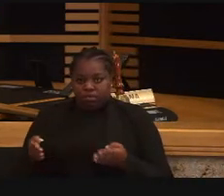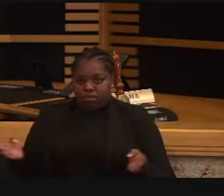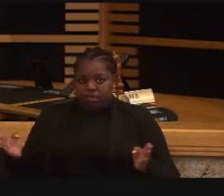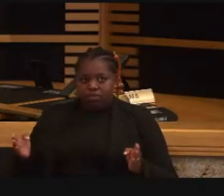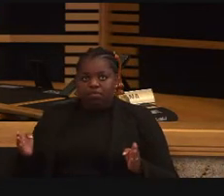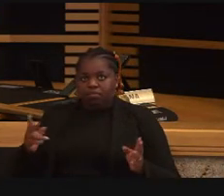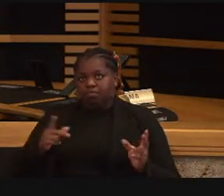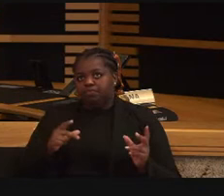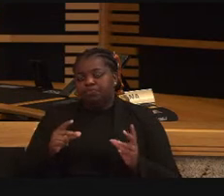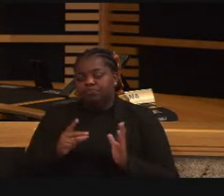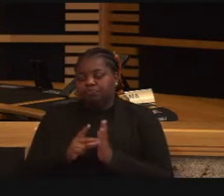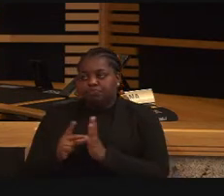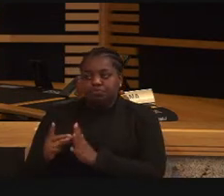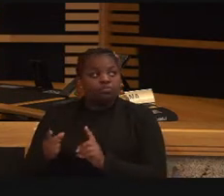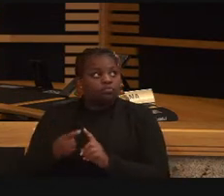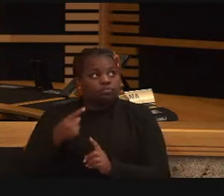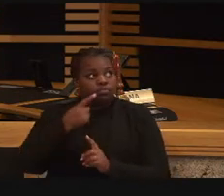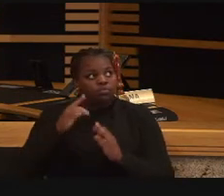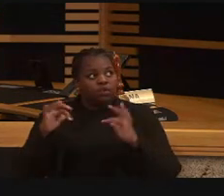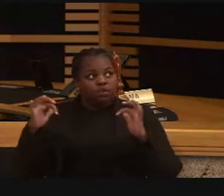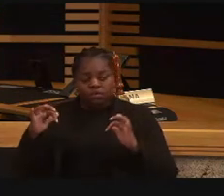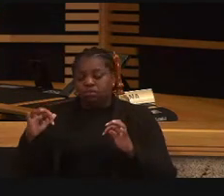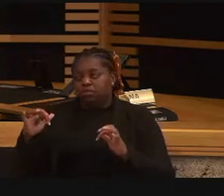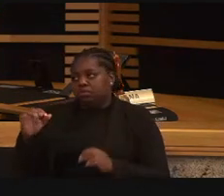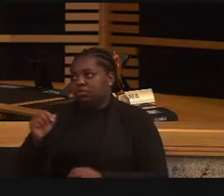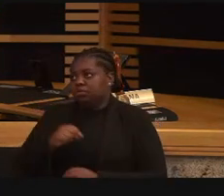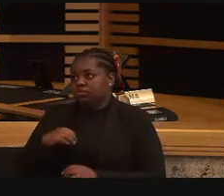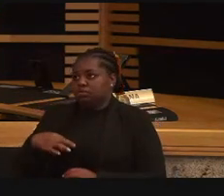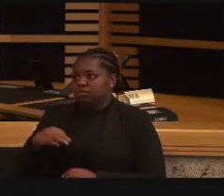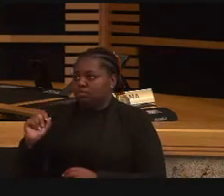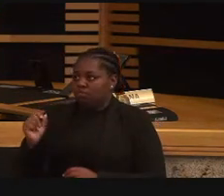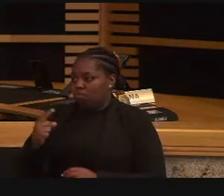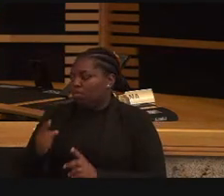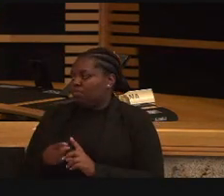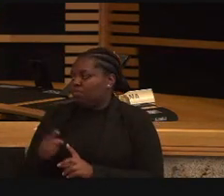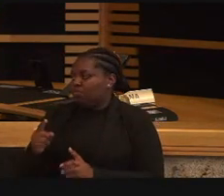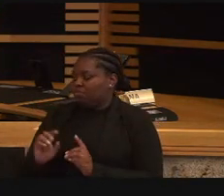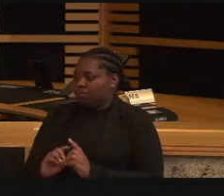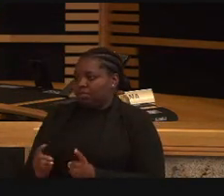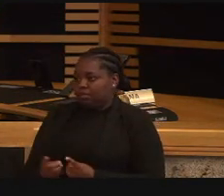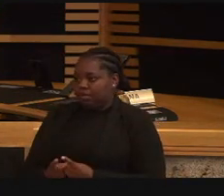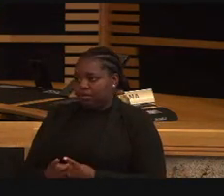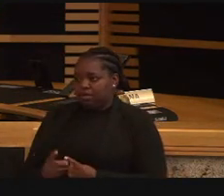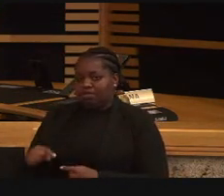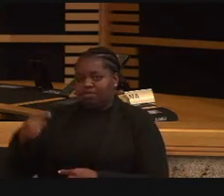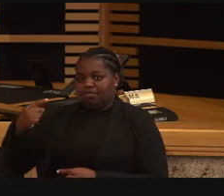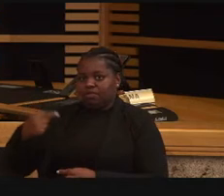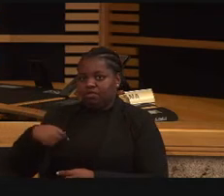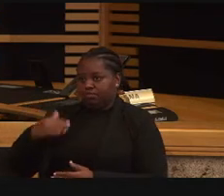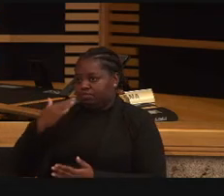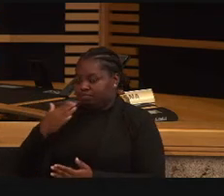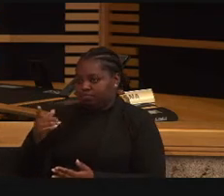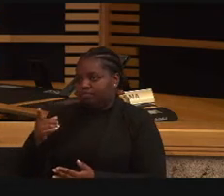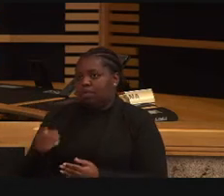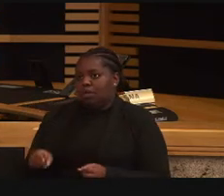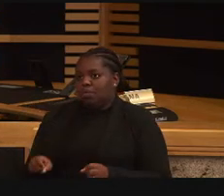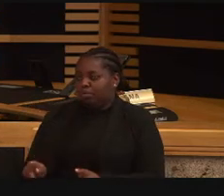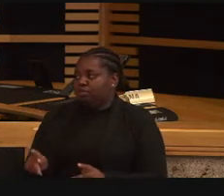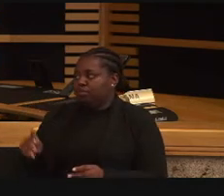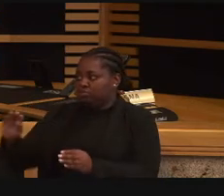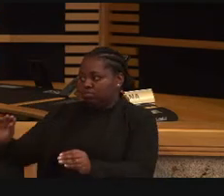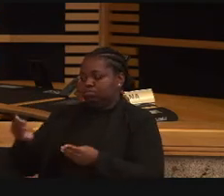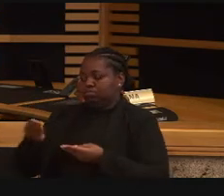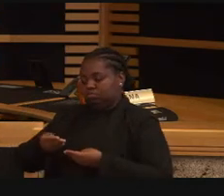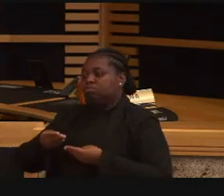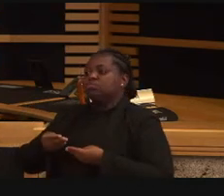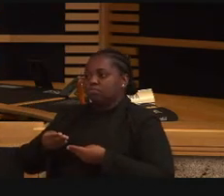guests in the gallery, officials from the departments. Firstly, let me thank the opportunity given to me